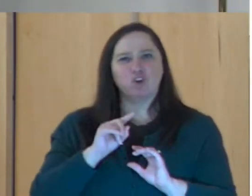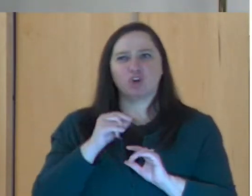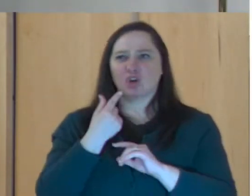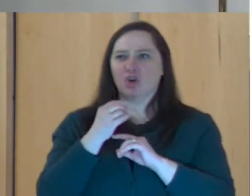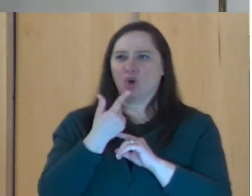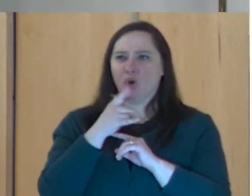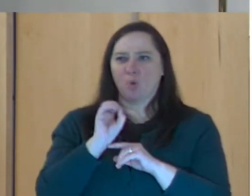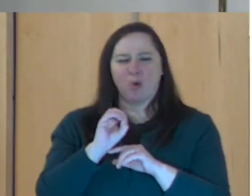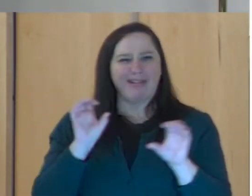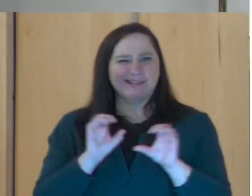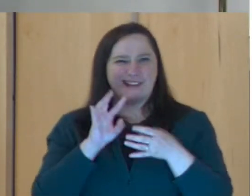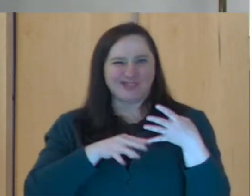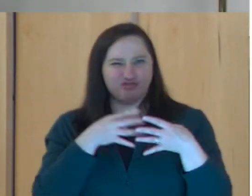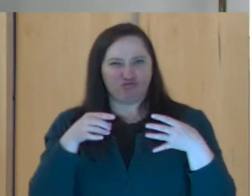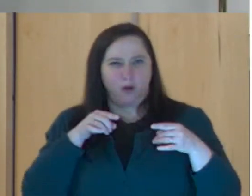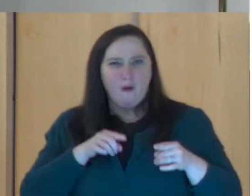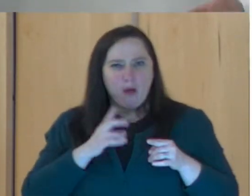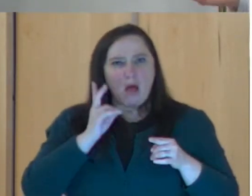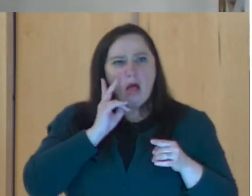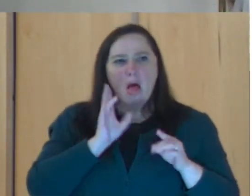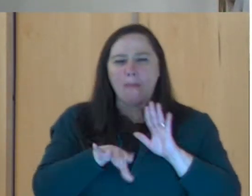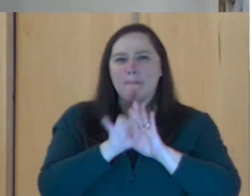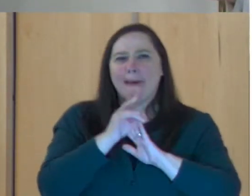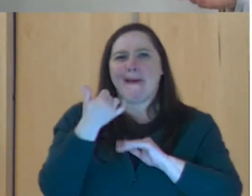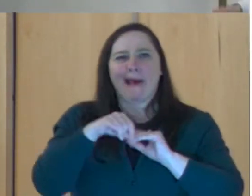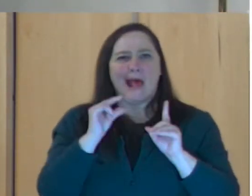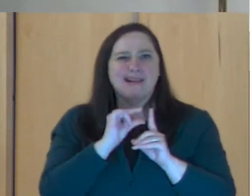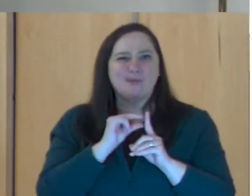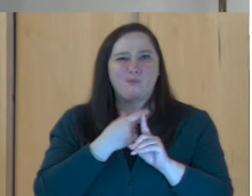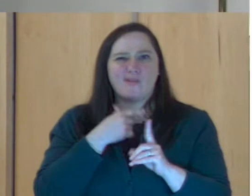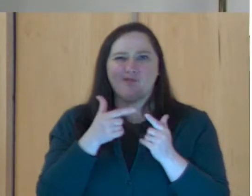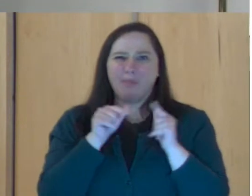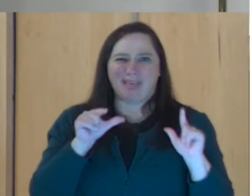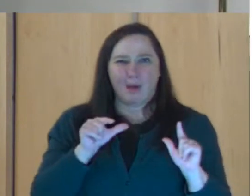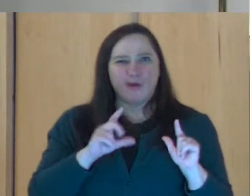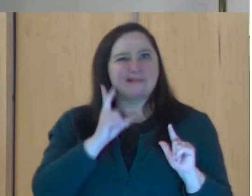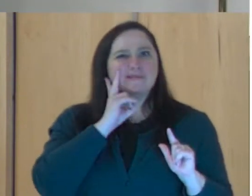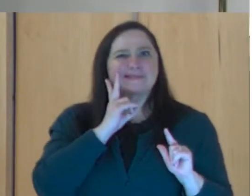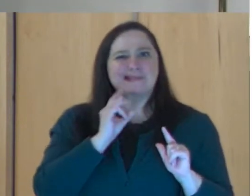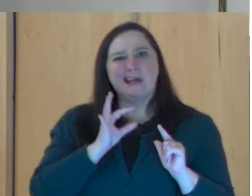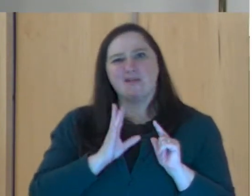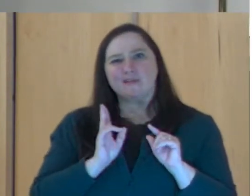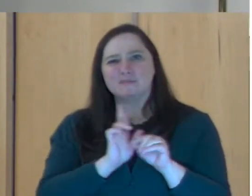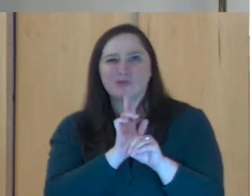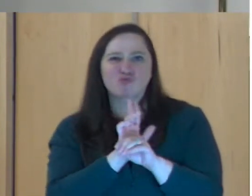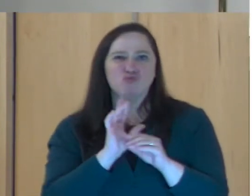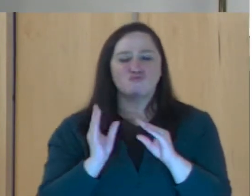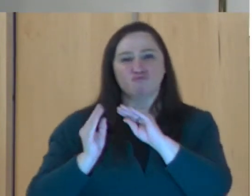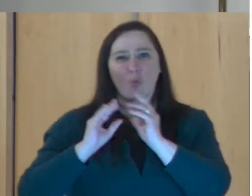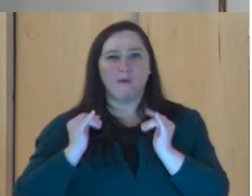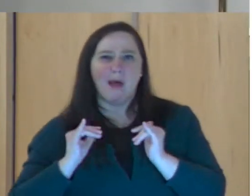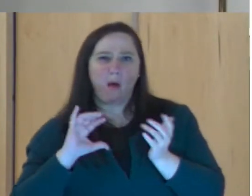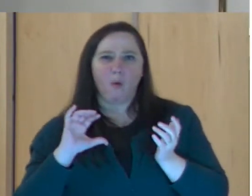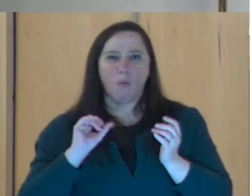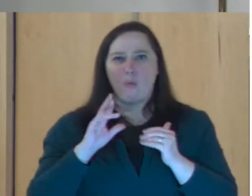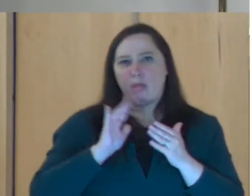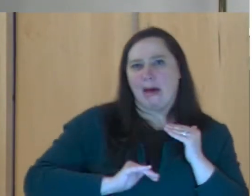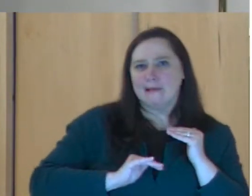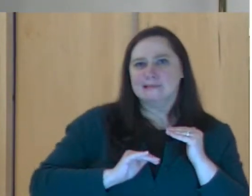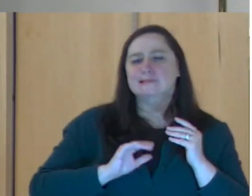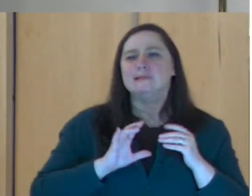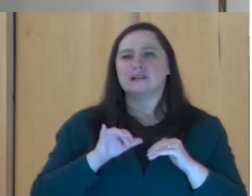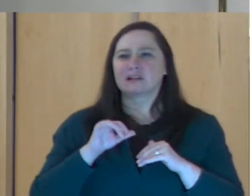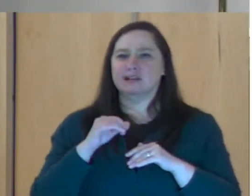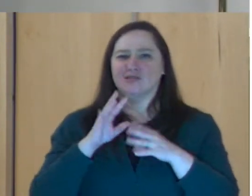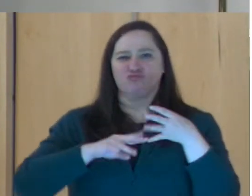does these charts. You can pick any word in the English language and see whether it's being used more or less than it used to be. This is their chart